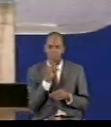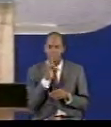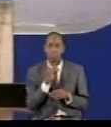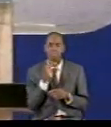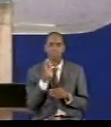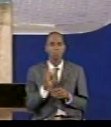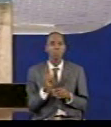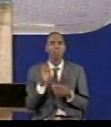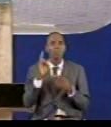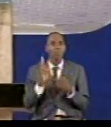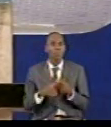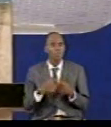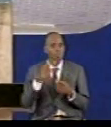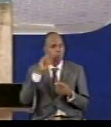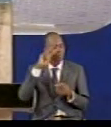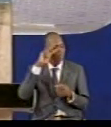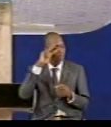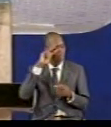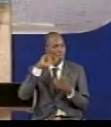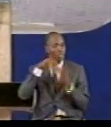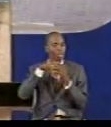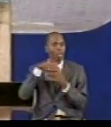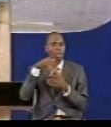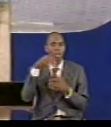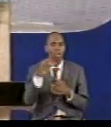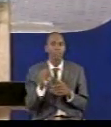privately to spy out